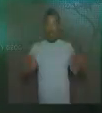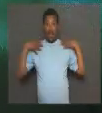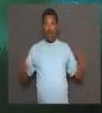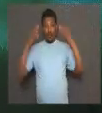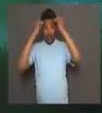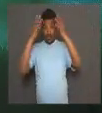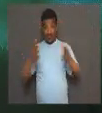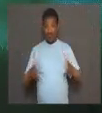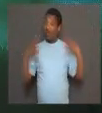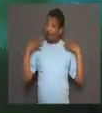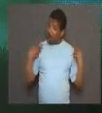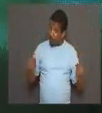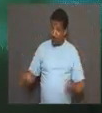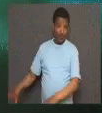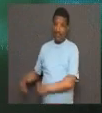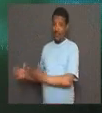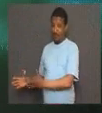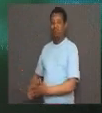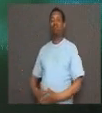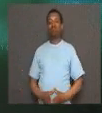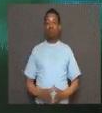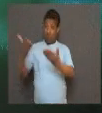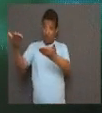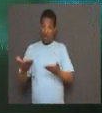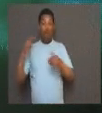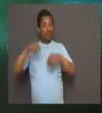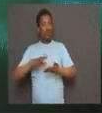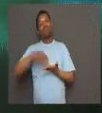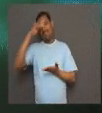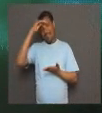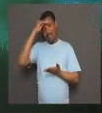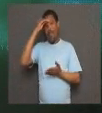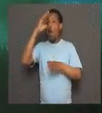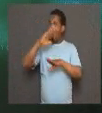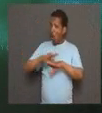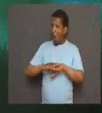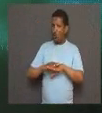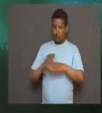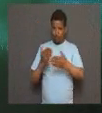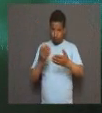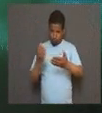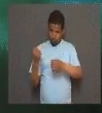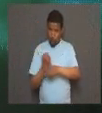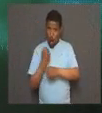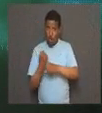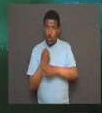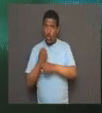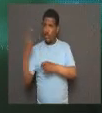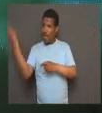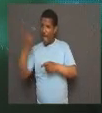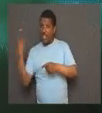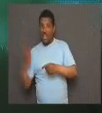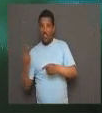Hello, teacher. Hello, students. Welcome to today's lesson on producing a sketch